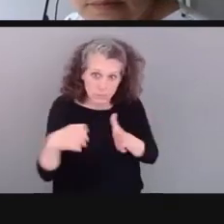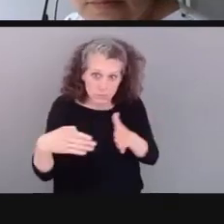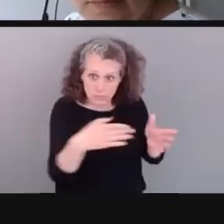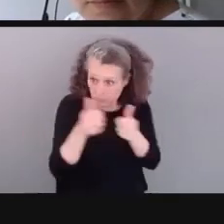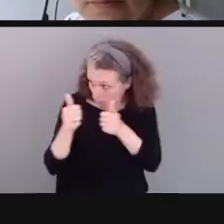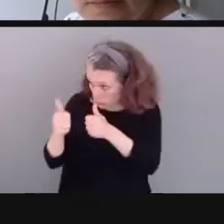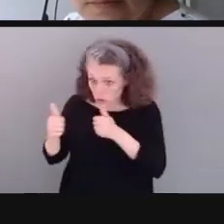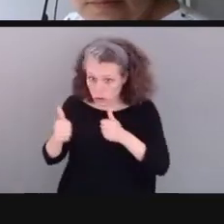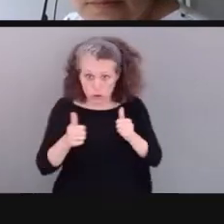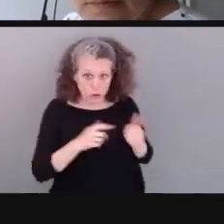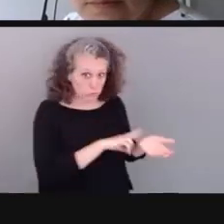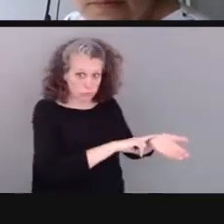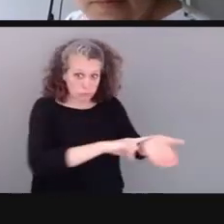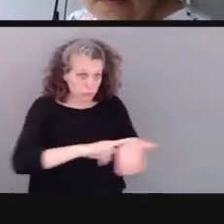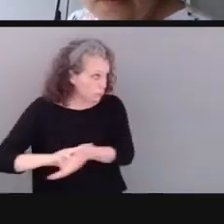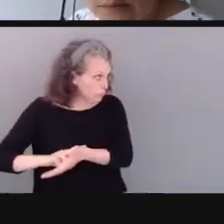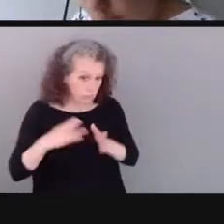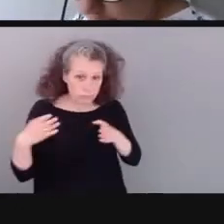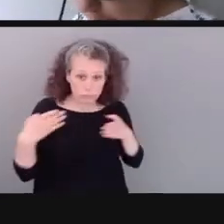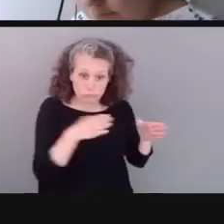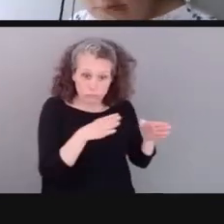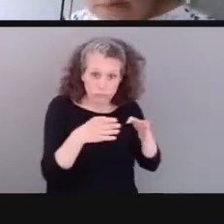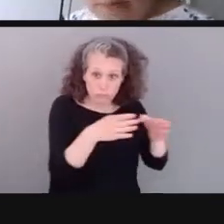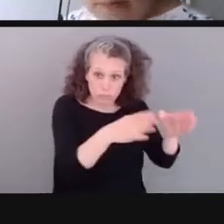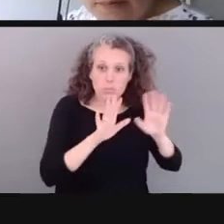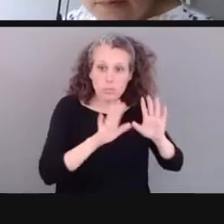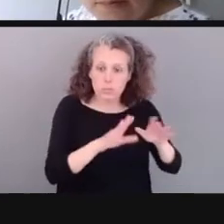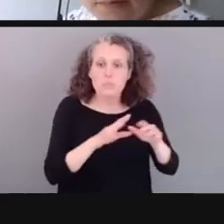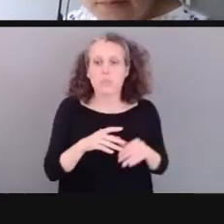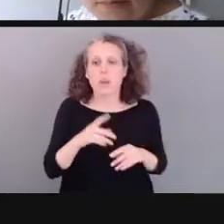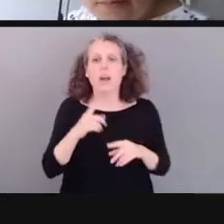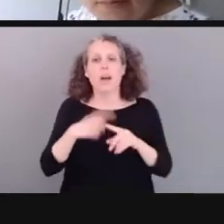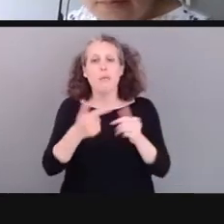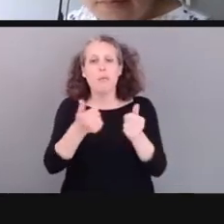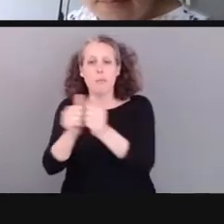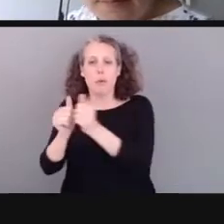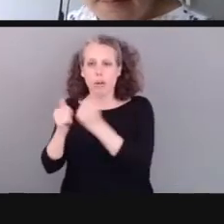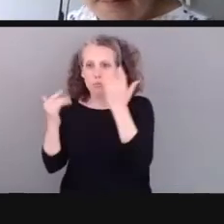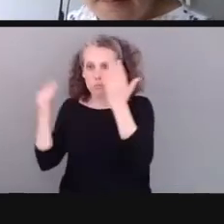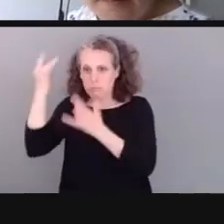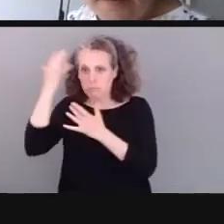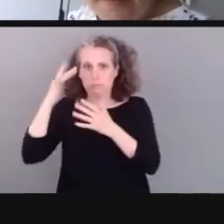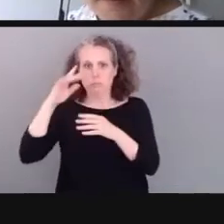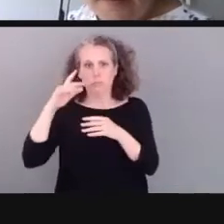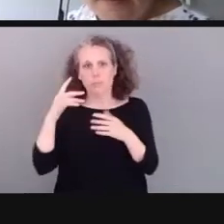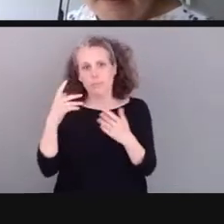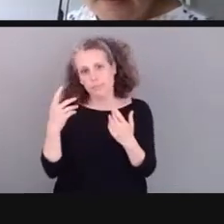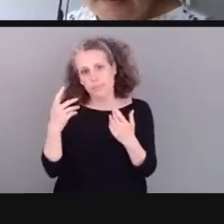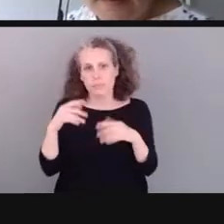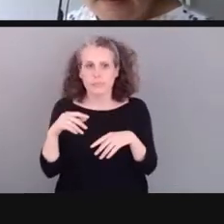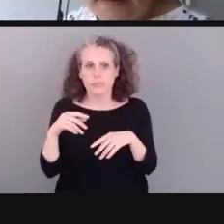what partners are working on also is reflected in what a donor can